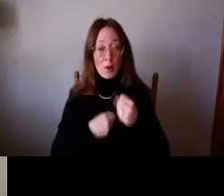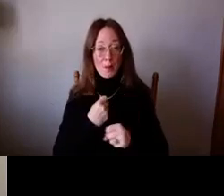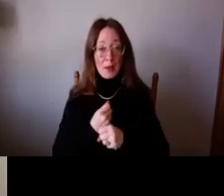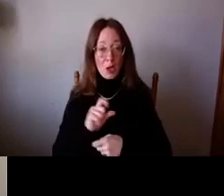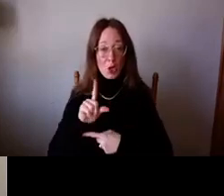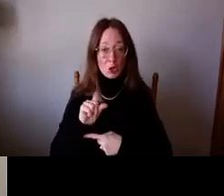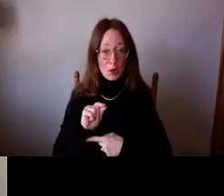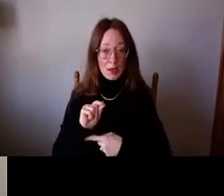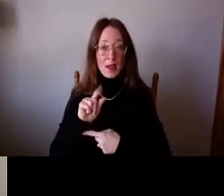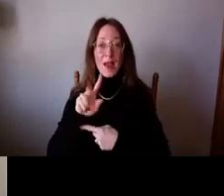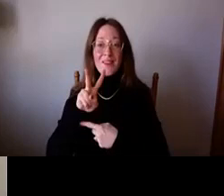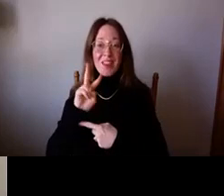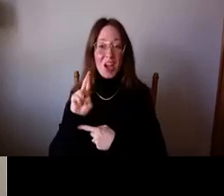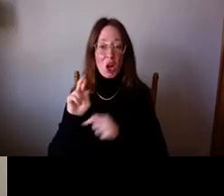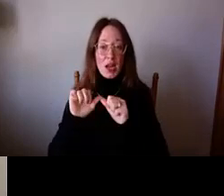agencies proposed performance at